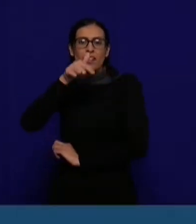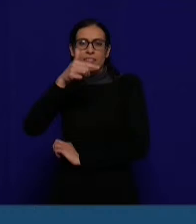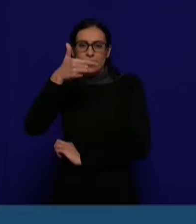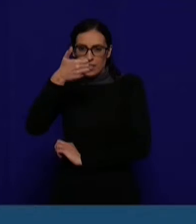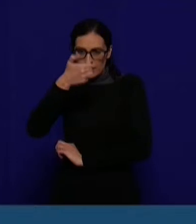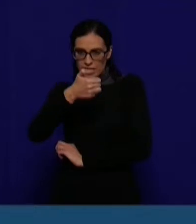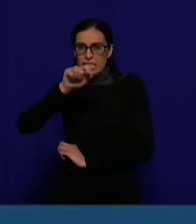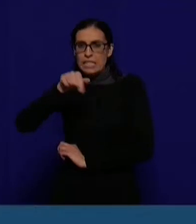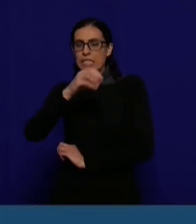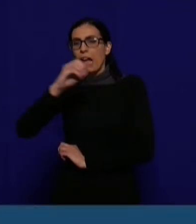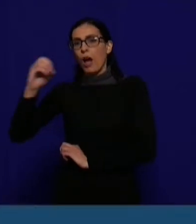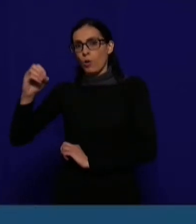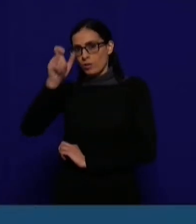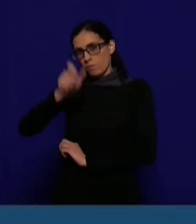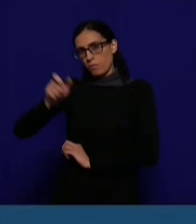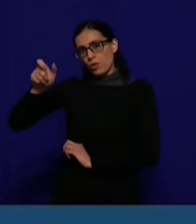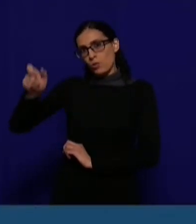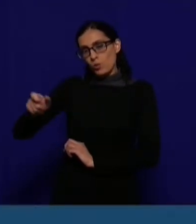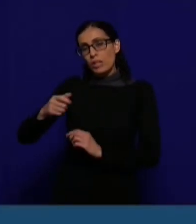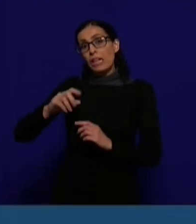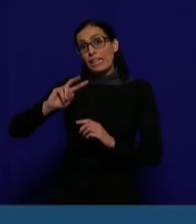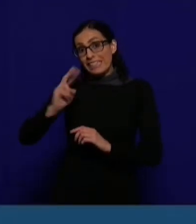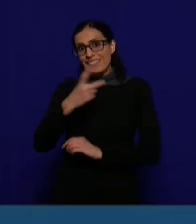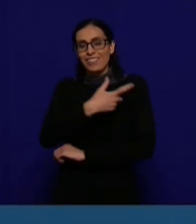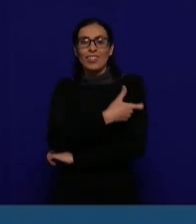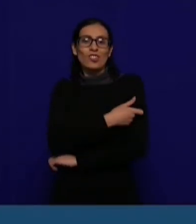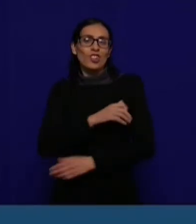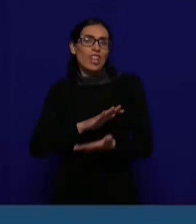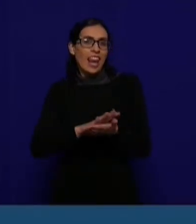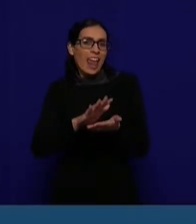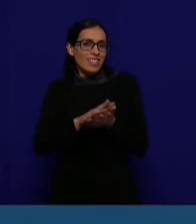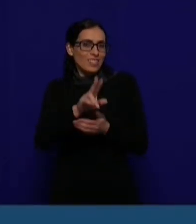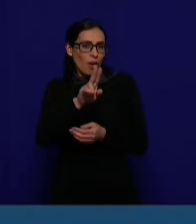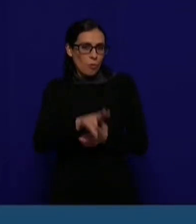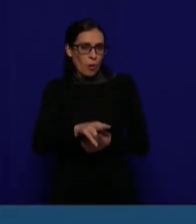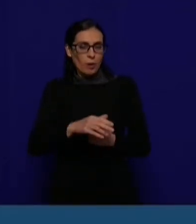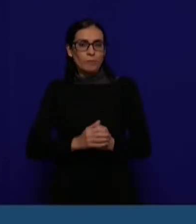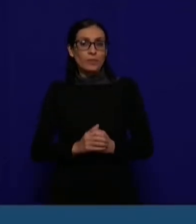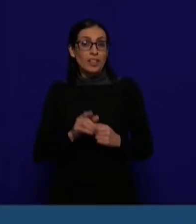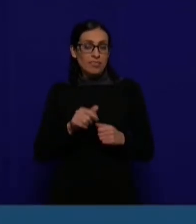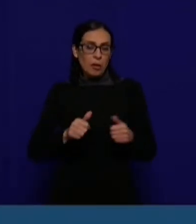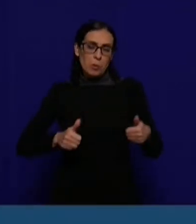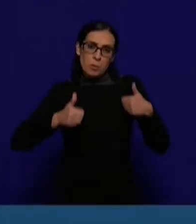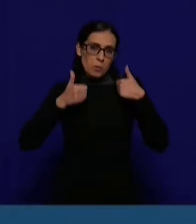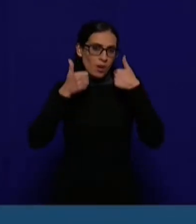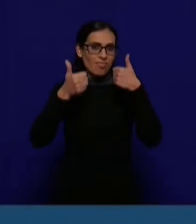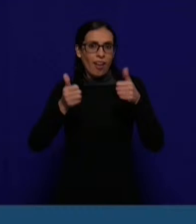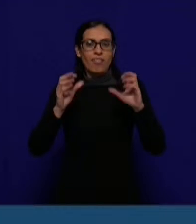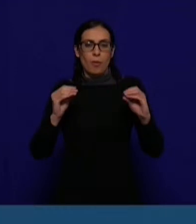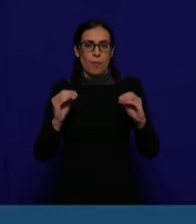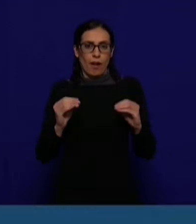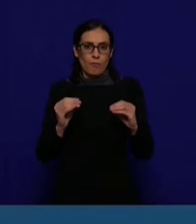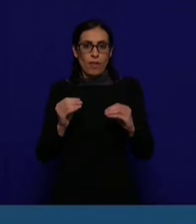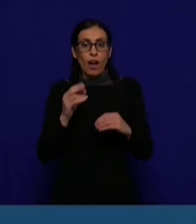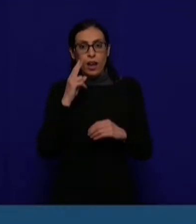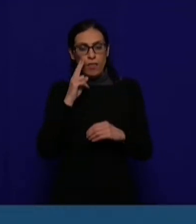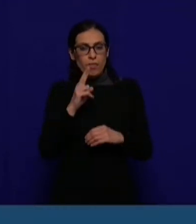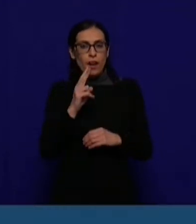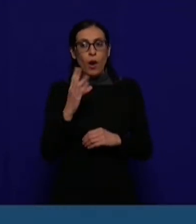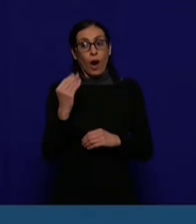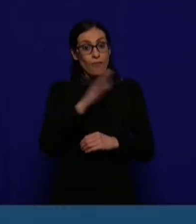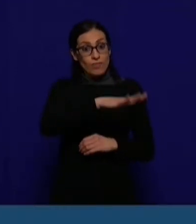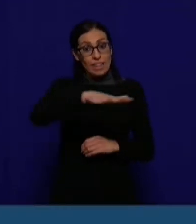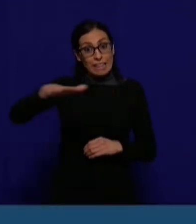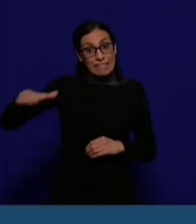96,631 persuni li diġà ħadu żewġ dożi. Ġifi dan jawgura tajjeb ħafna fejn aħna qegħdin naraw li għandna ammont sostanzjali ta'